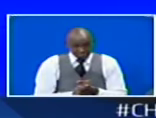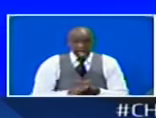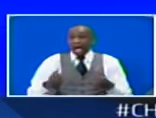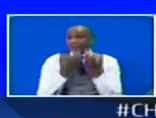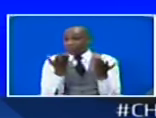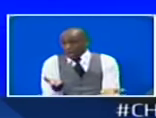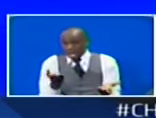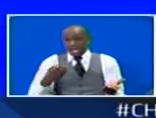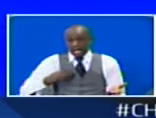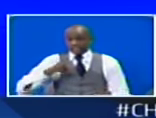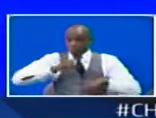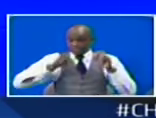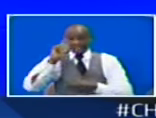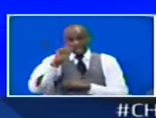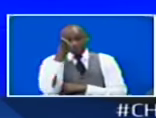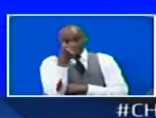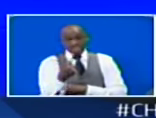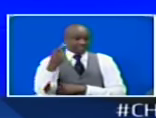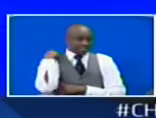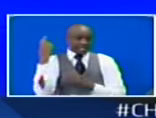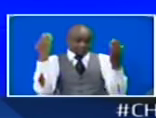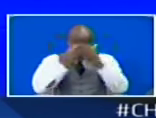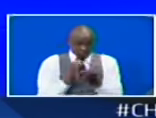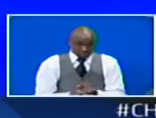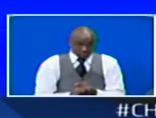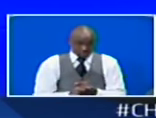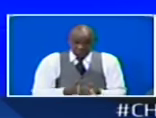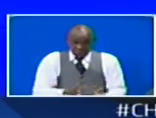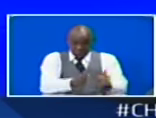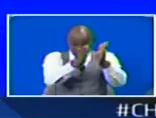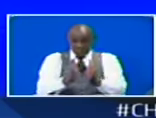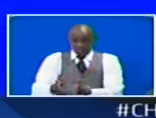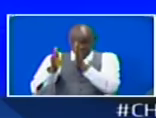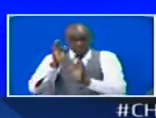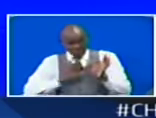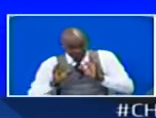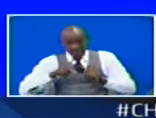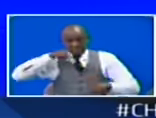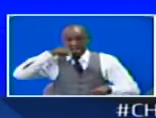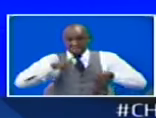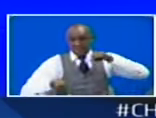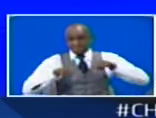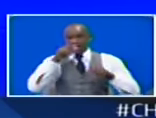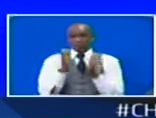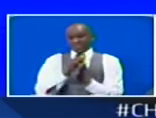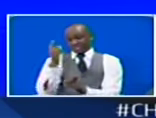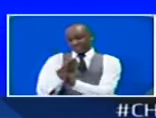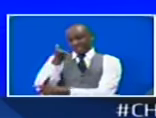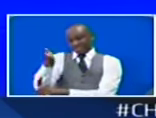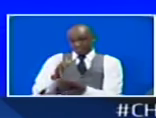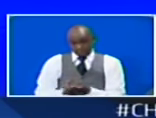at the Lord Errol Hotel in Nairobi last evening. Through runways, they featured designers such as Deepa Dosaja and Sally